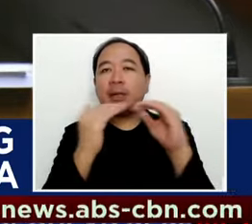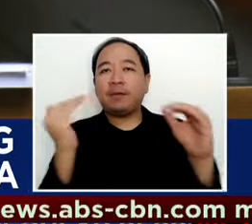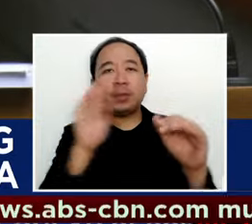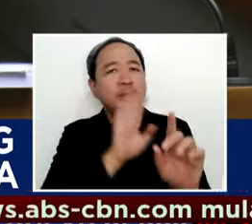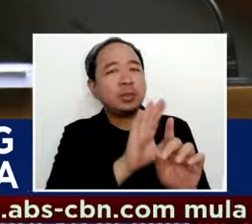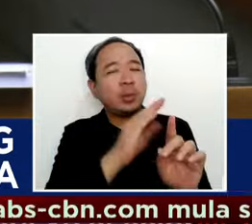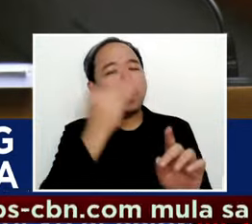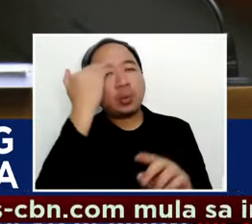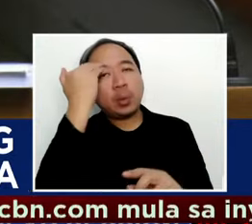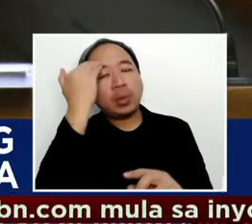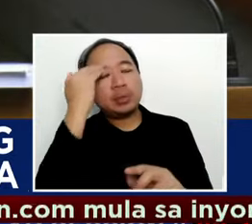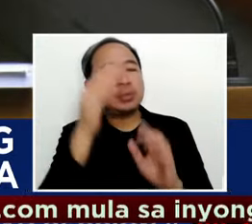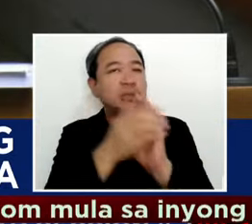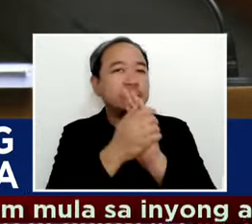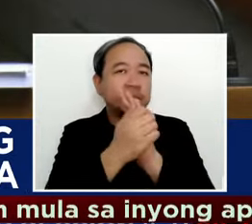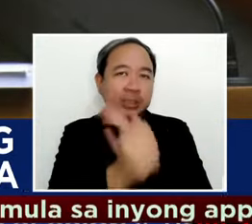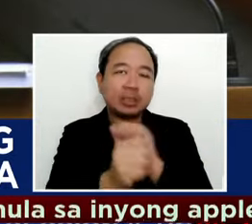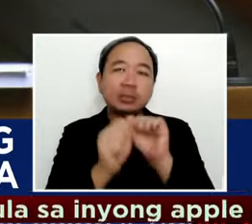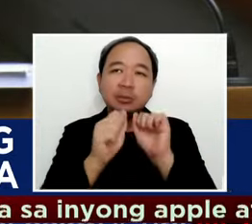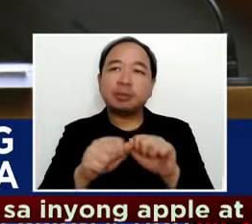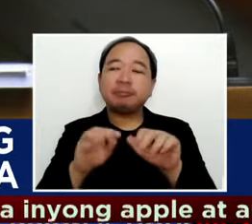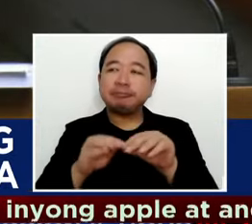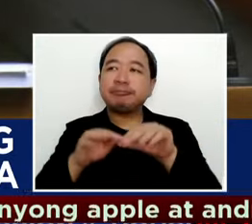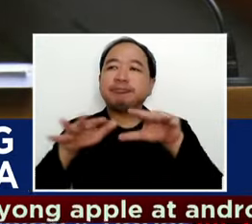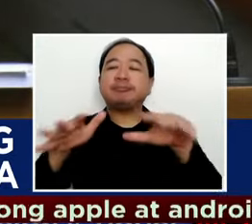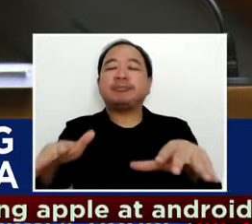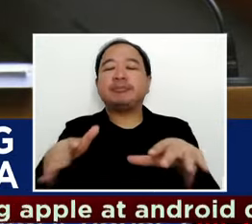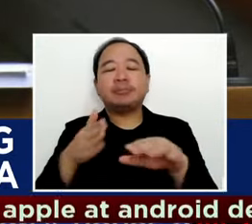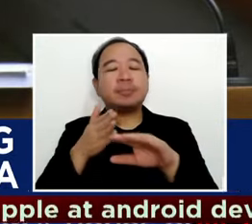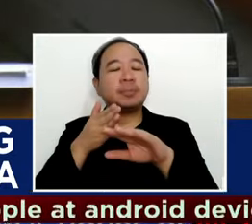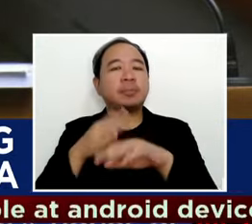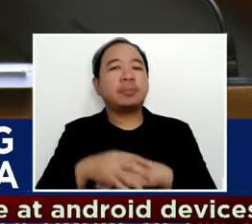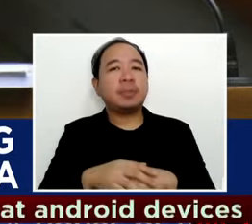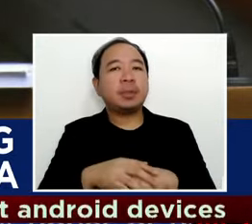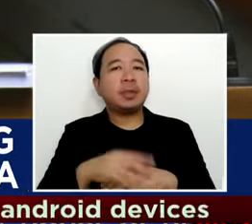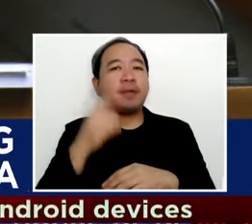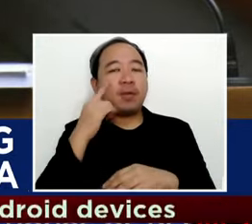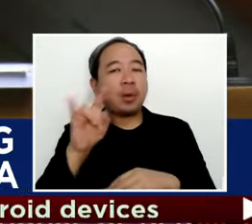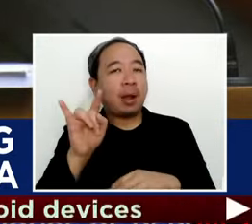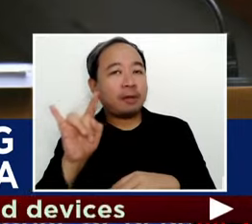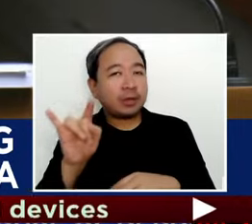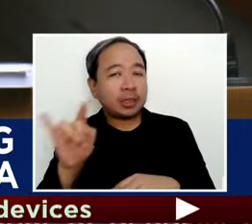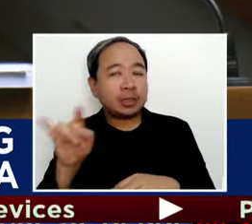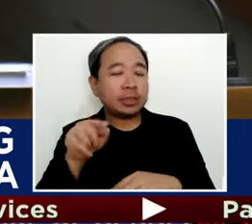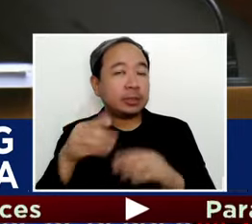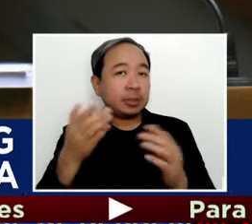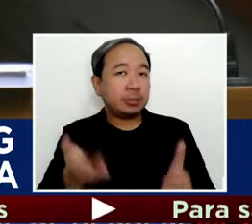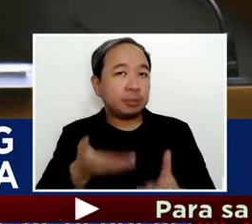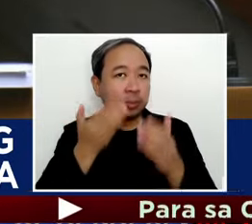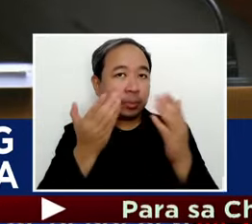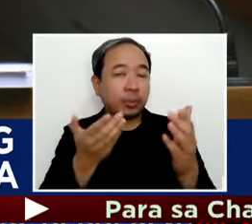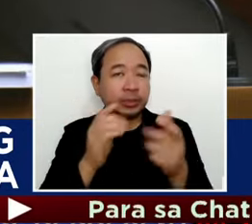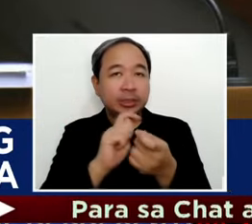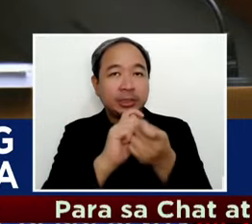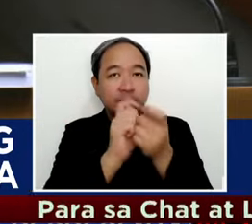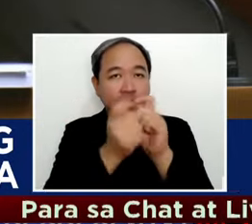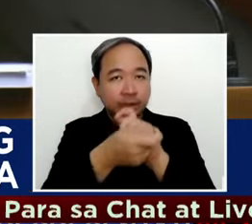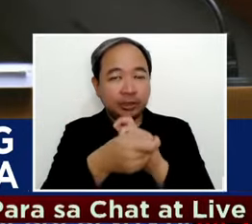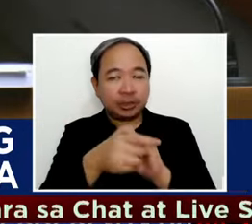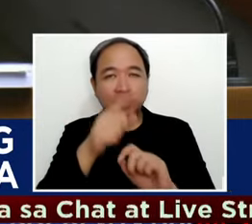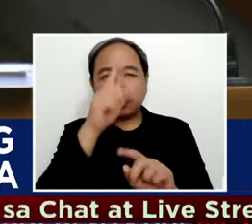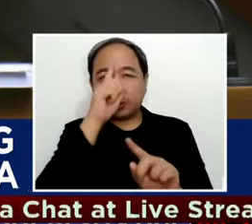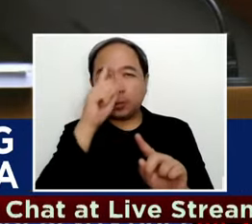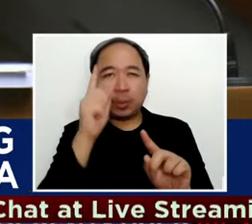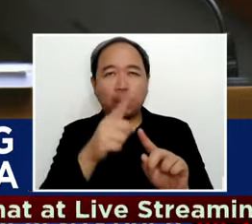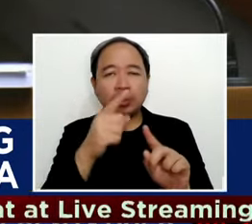that cross borders. As for the advertising industry, the proposed amendment aims to